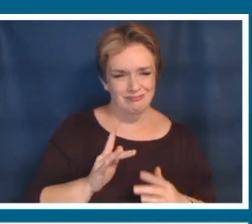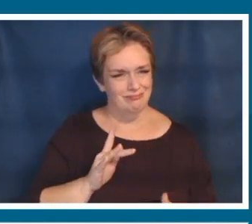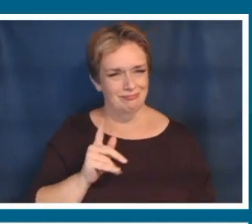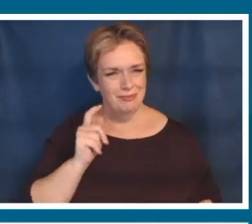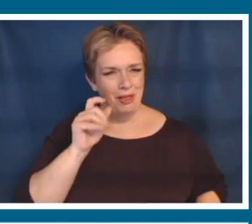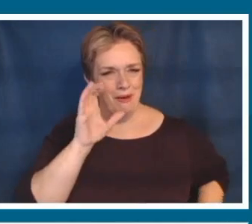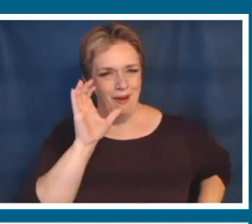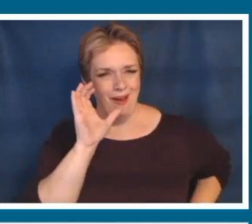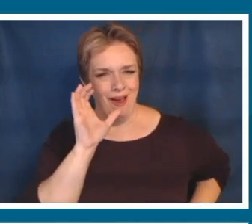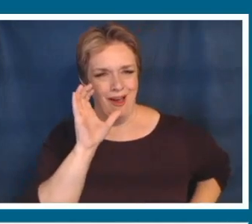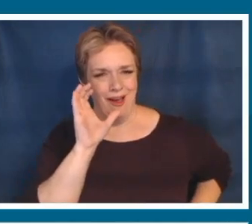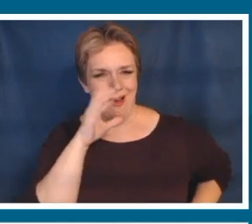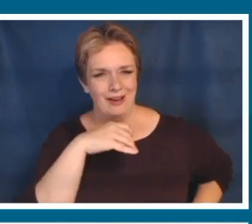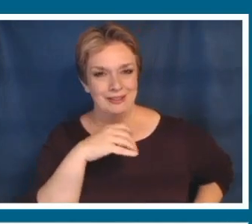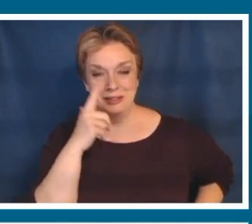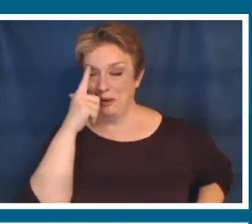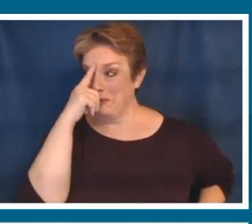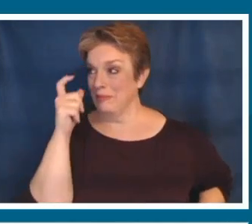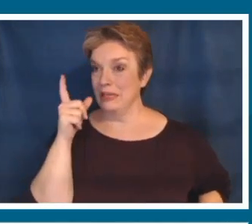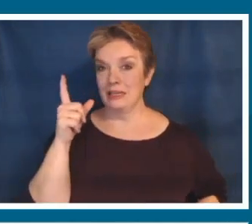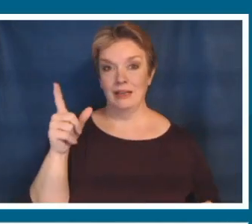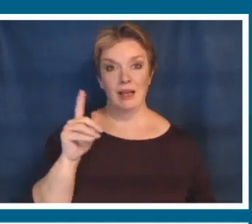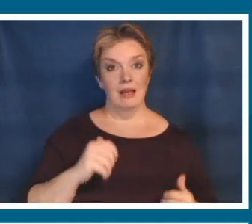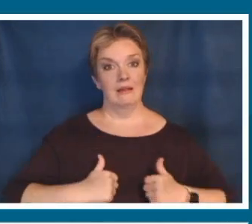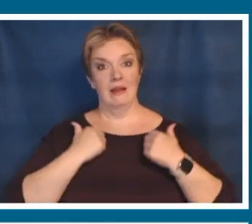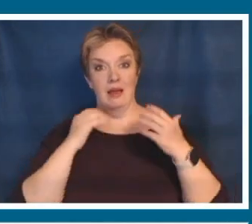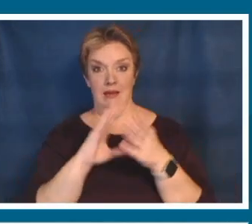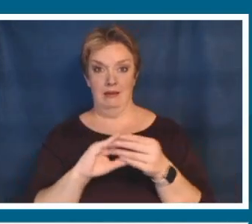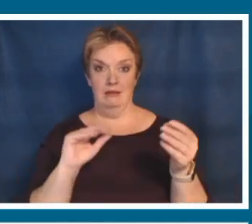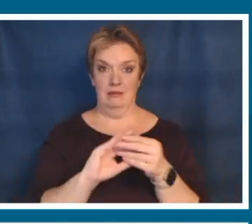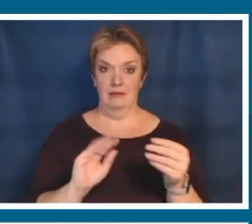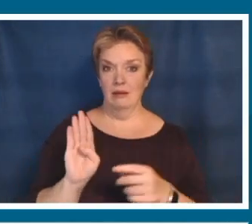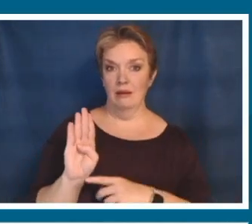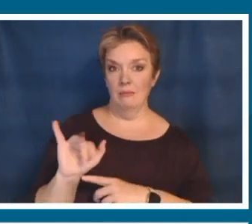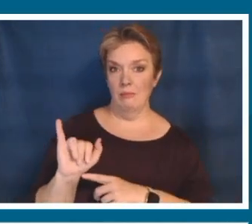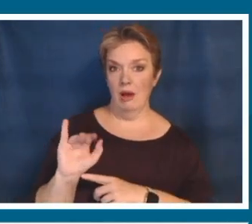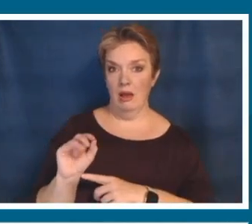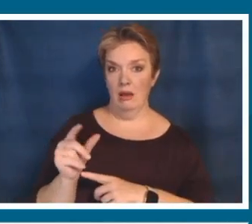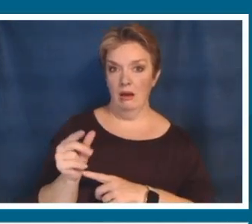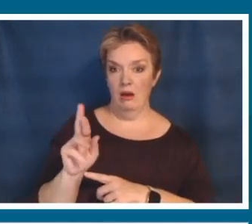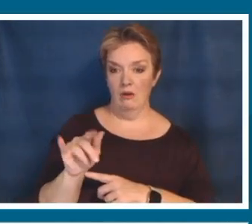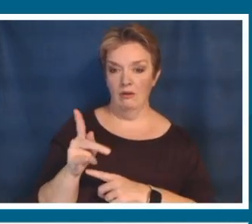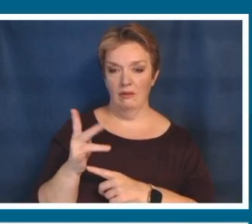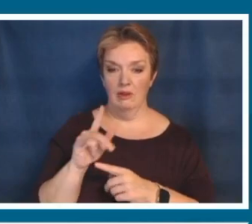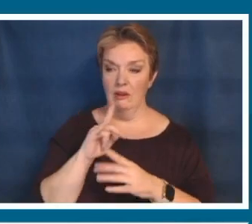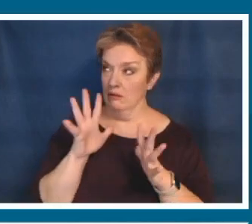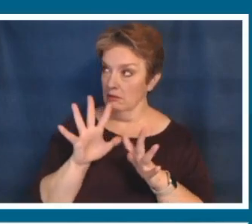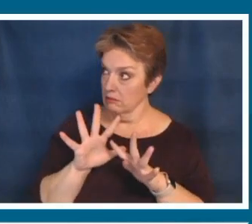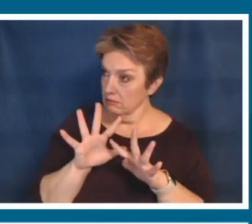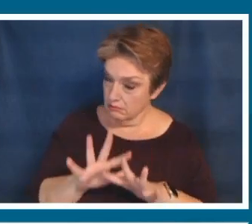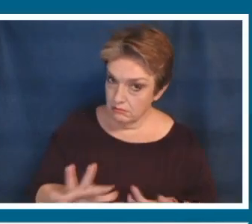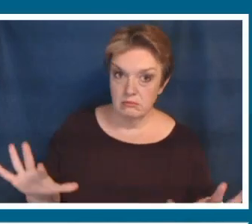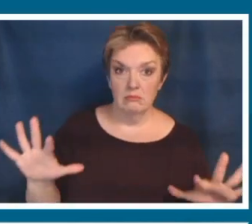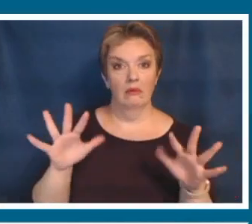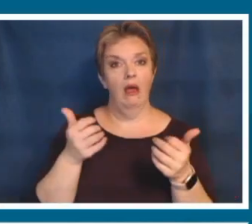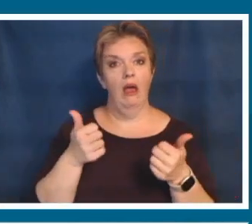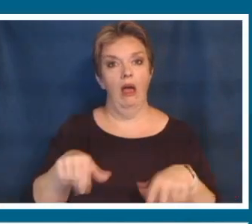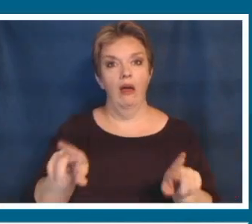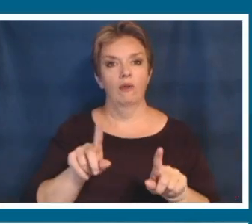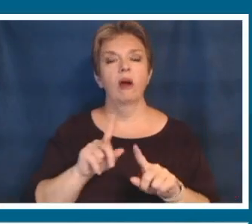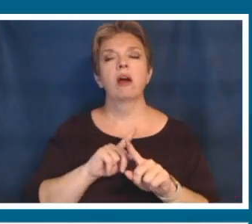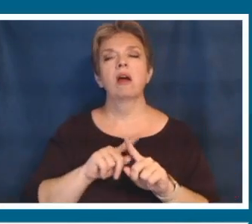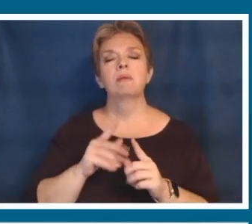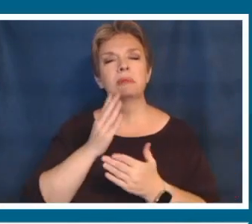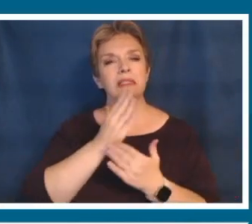are everywhere, but biographies that are attuned to use in the classroom for teachers